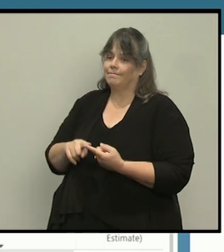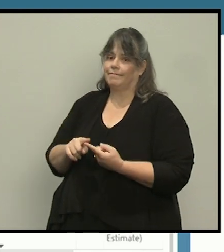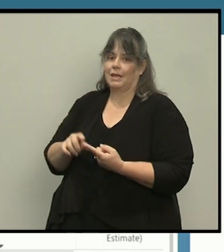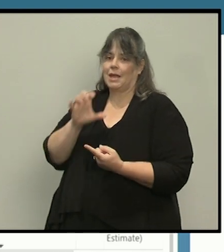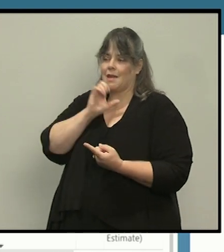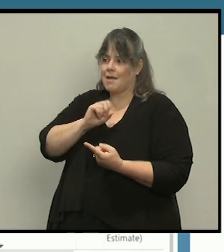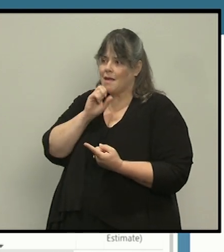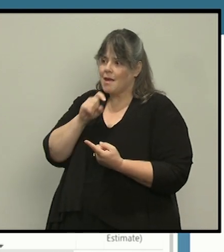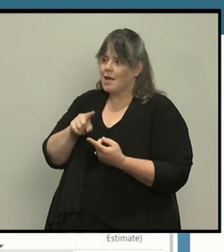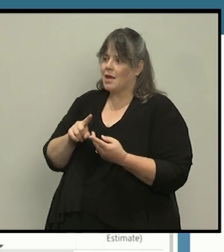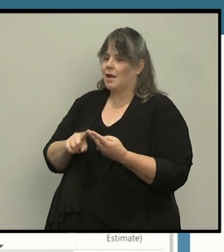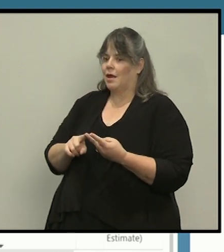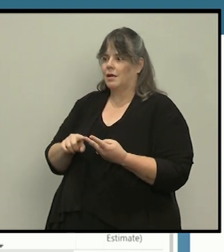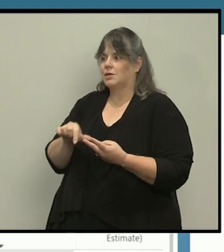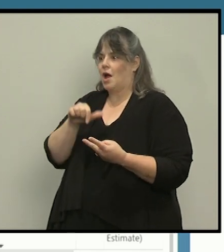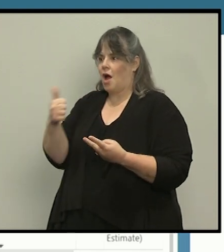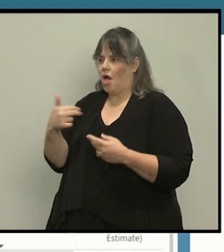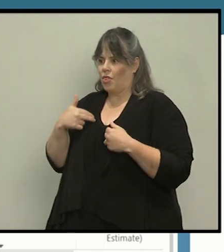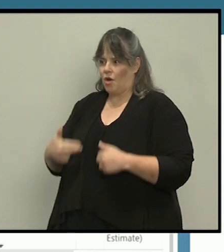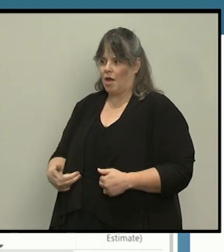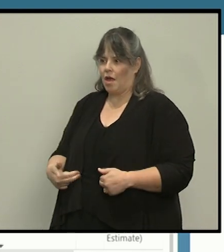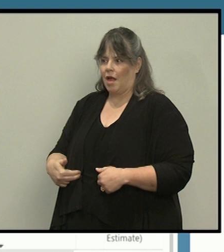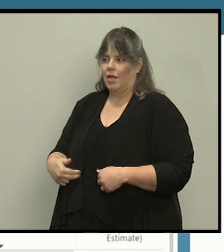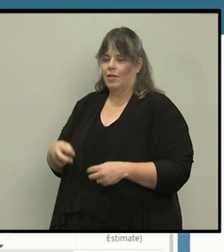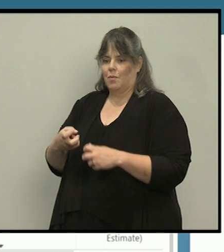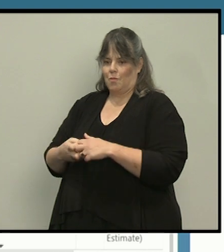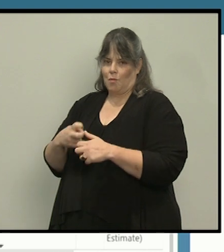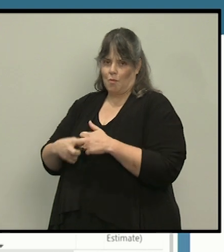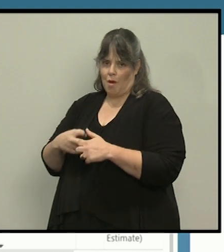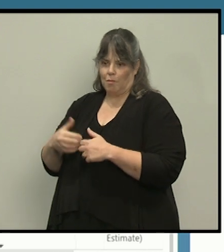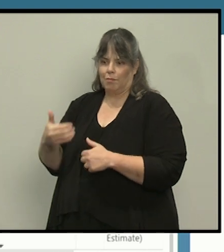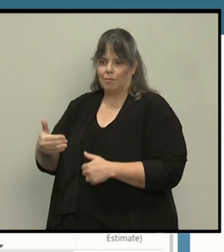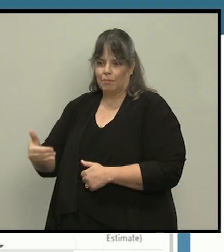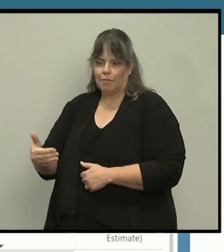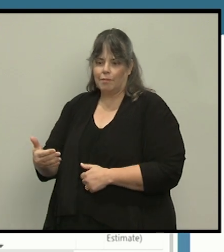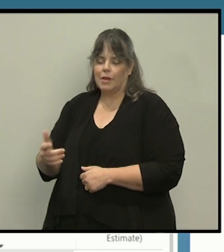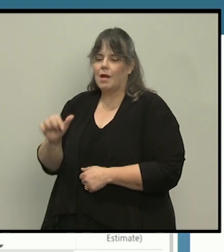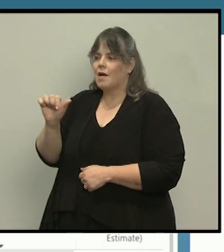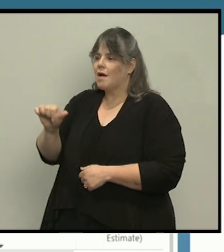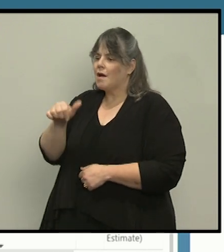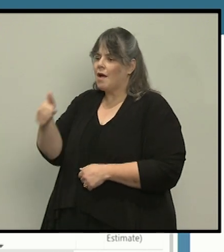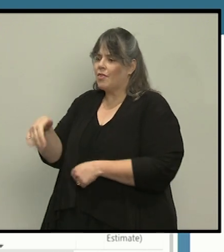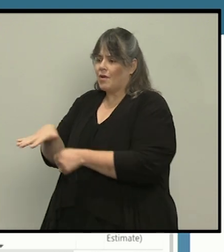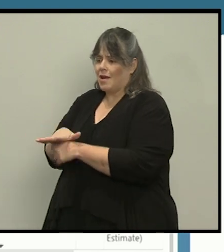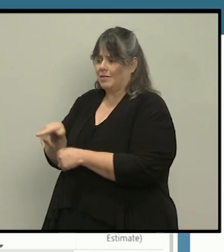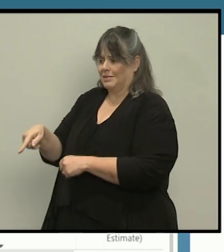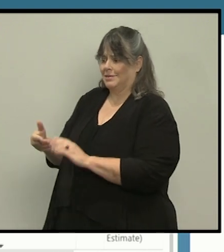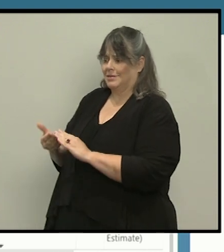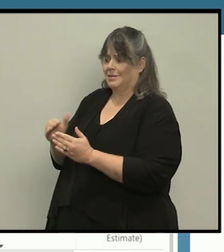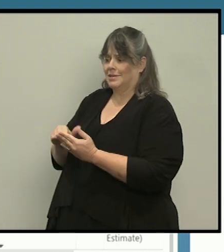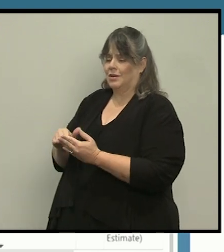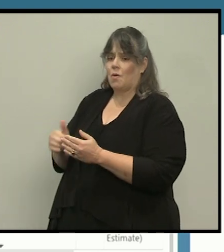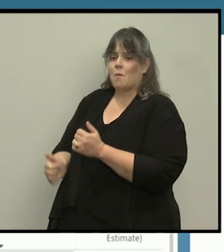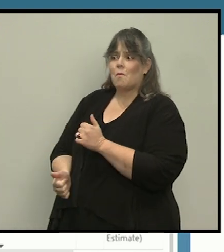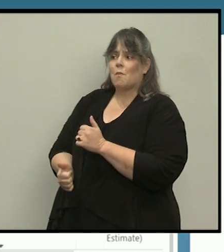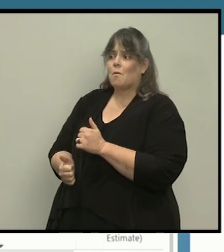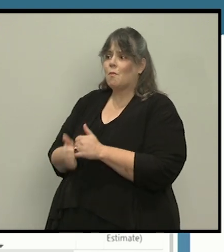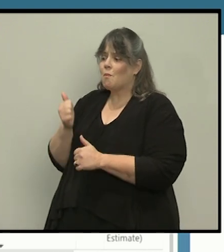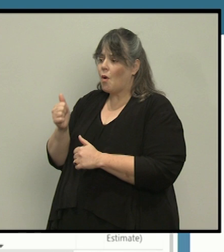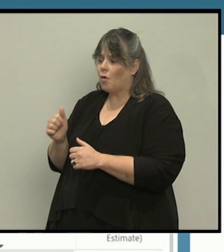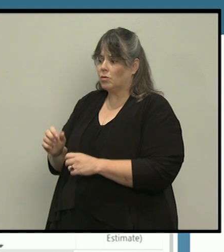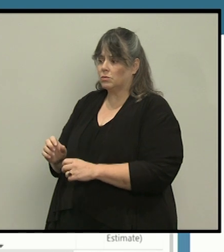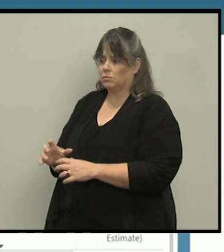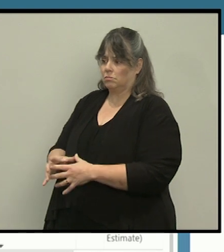and underlying health conditions. The areas of the city with the most cases so far match